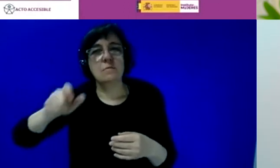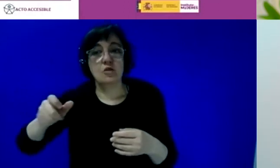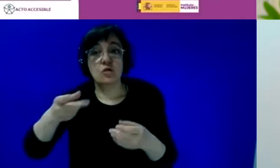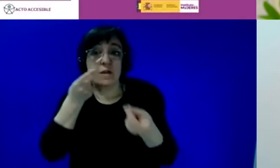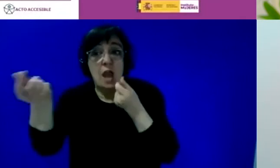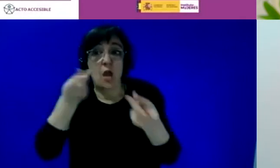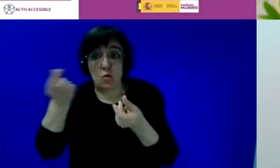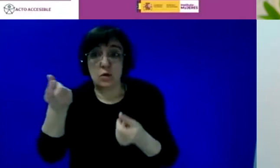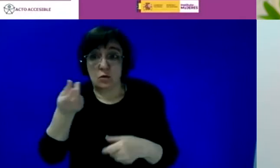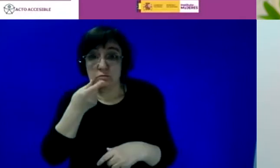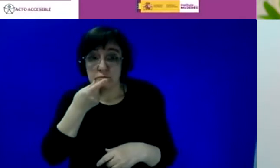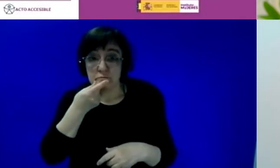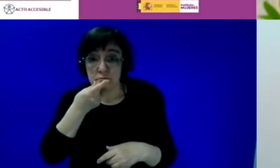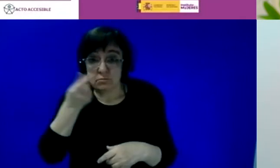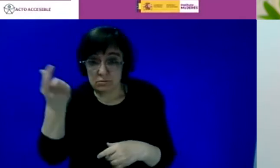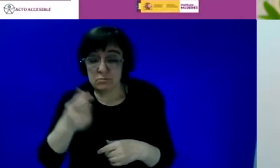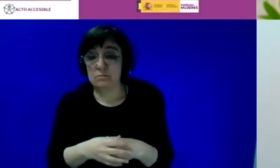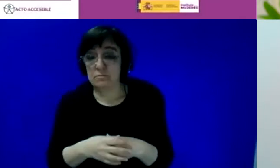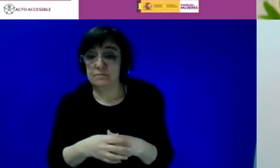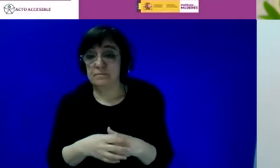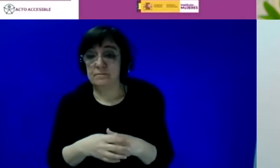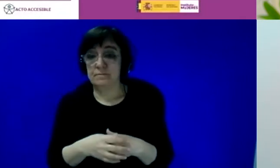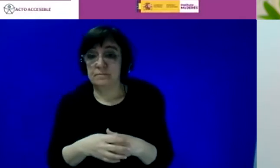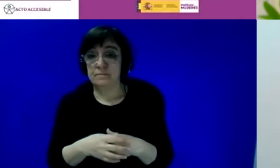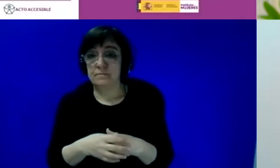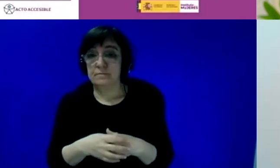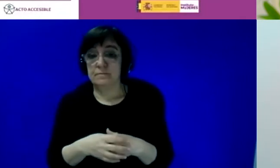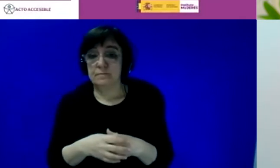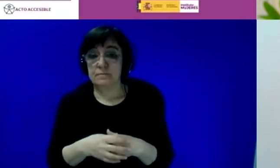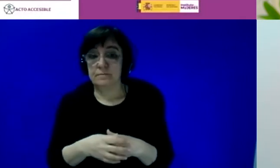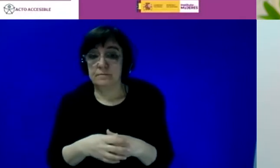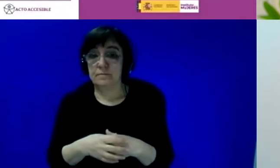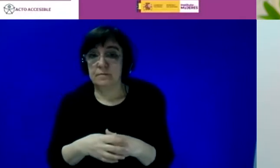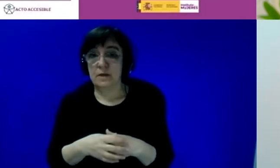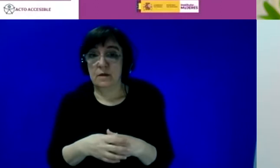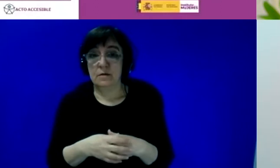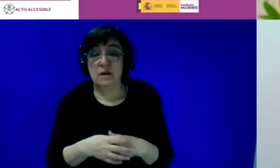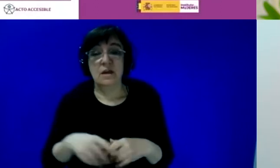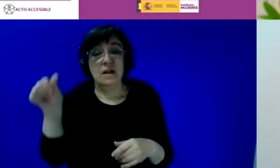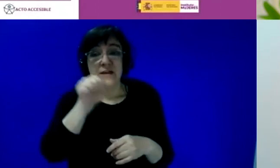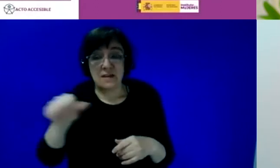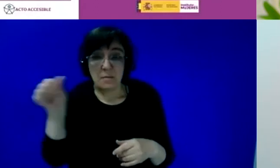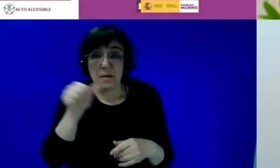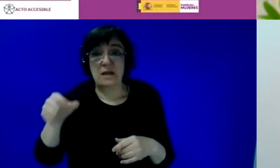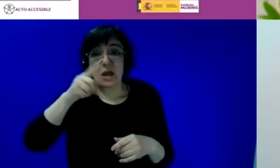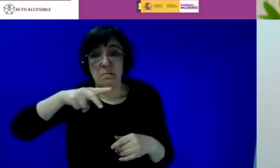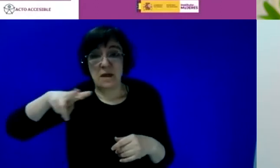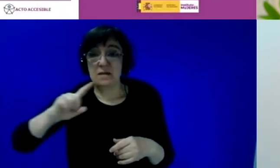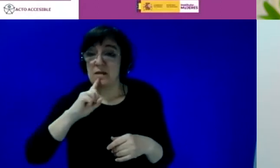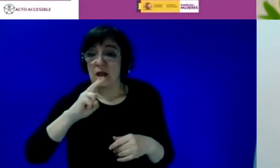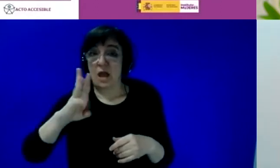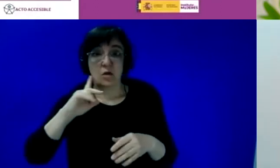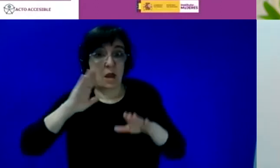number of times, number of weeks, number of months, maybe years, will stay in the countries in Poland and other